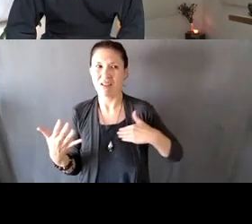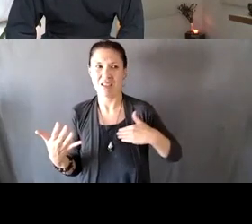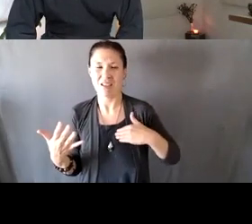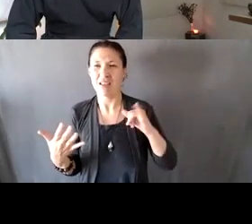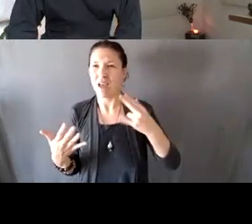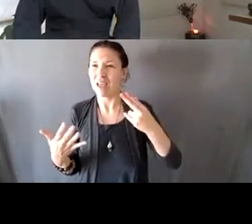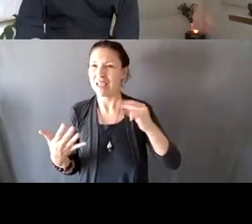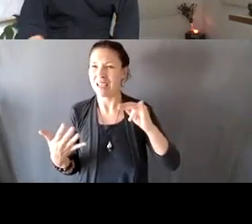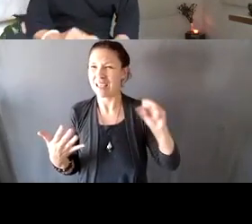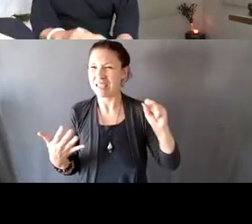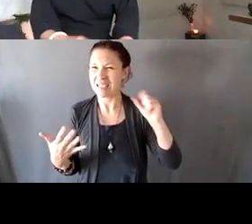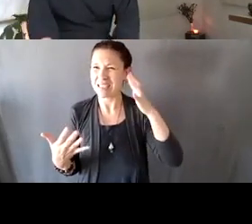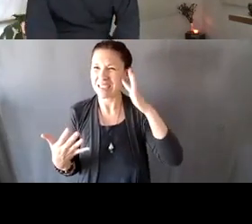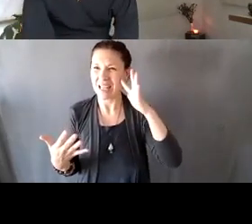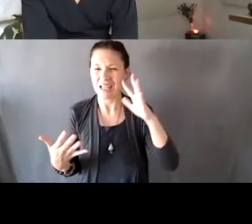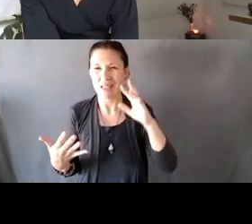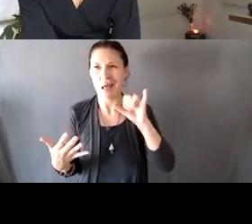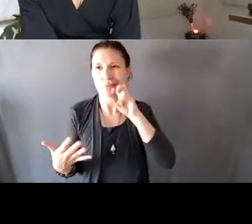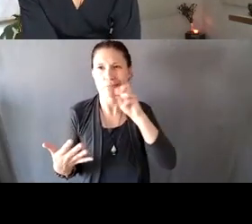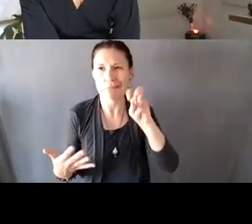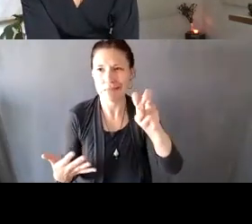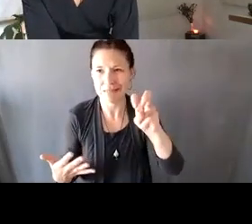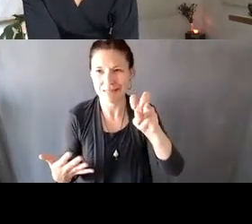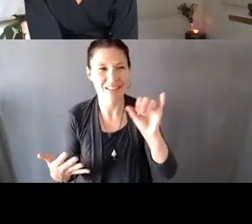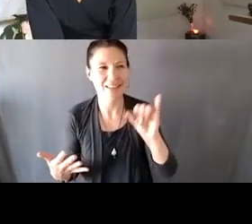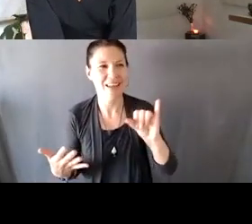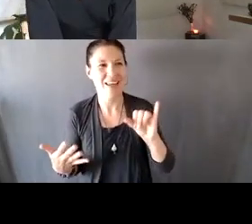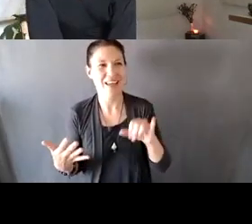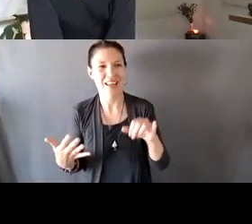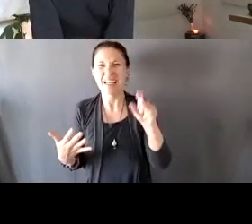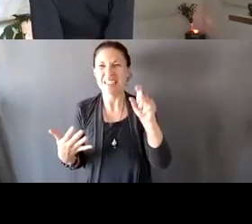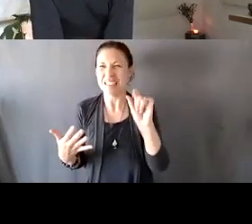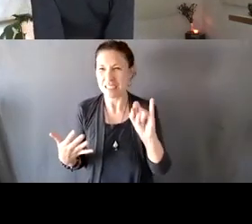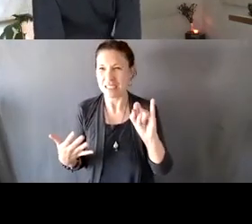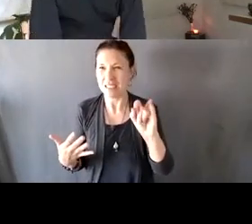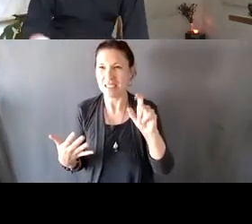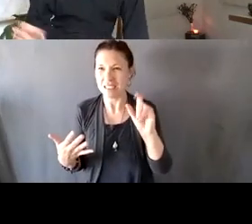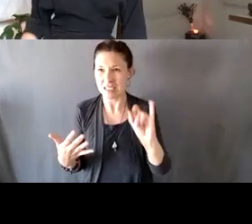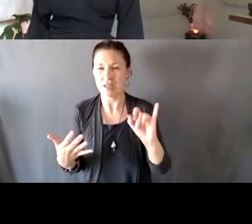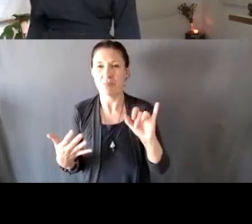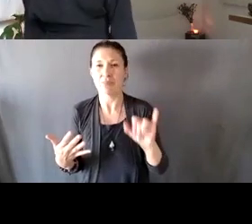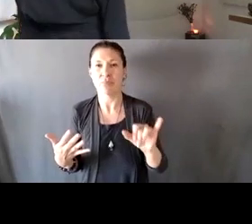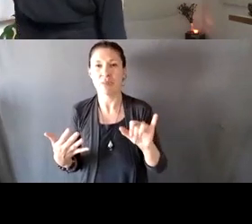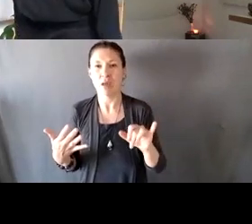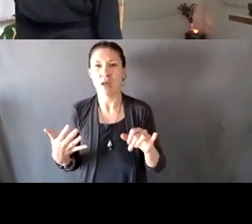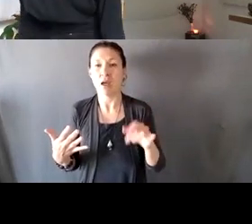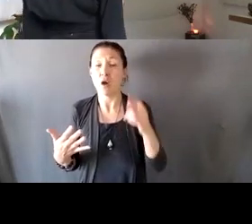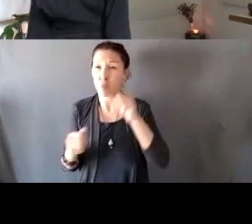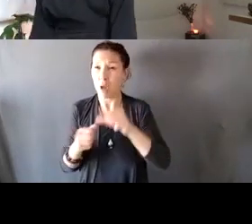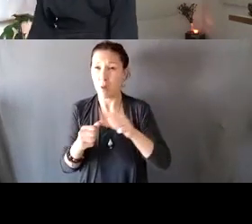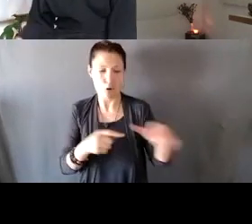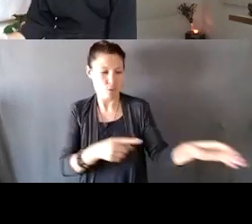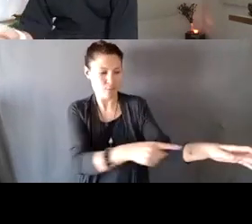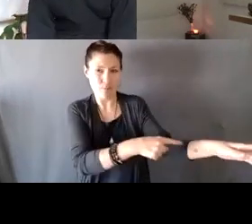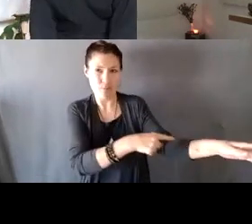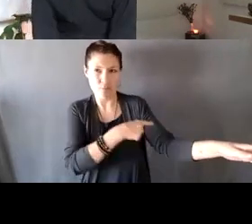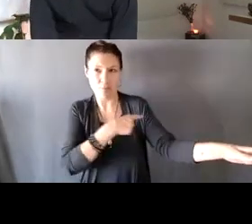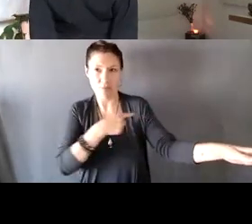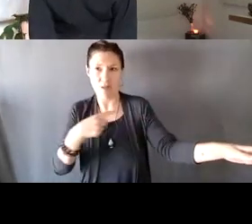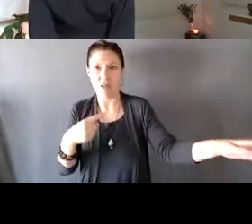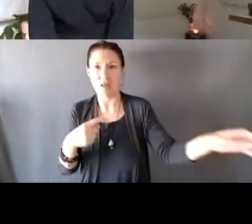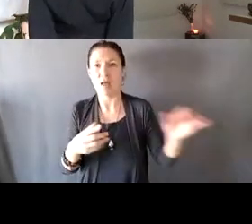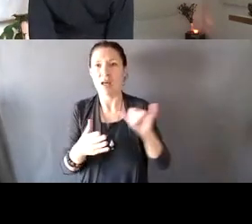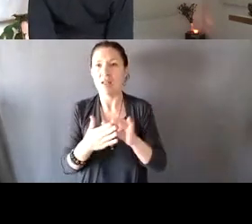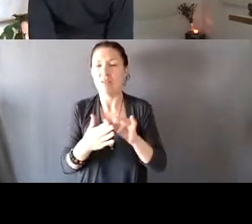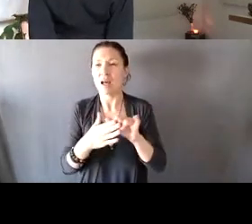lung, we'll be actually using that meridian we showed you earlier as we do it. It's called drawing the bow movement,